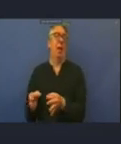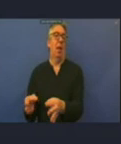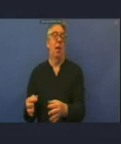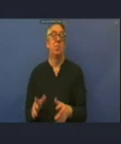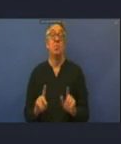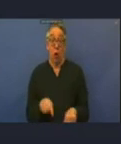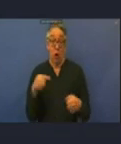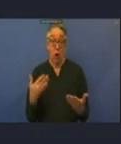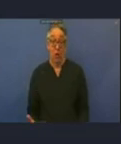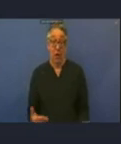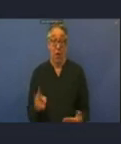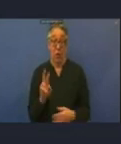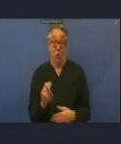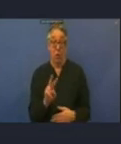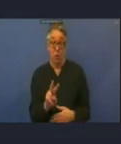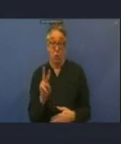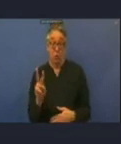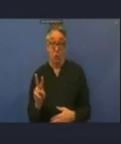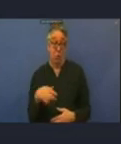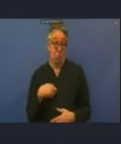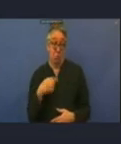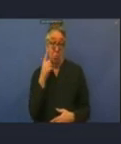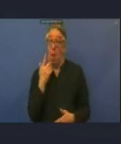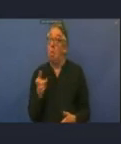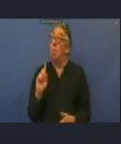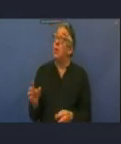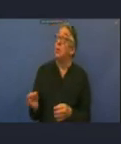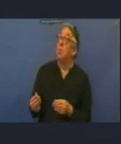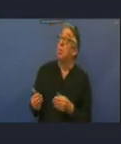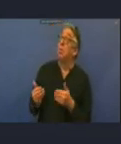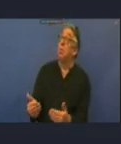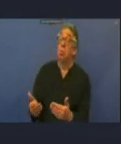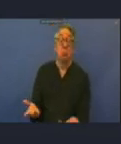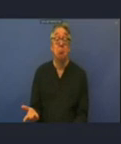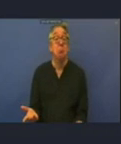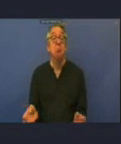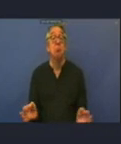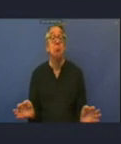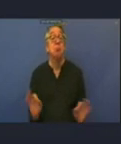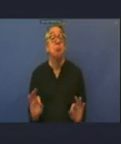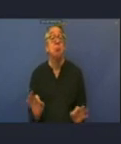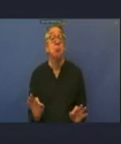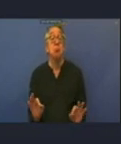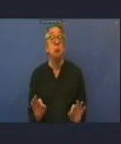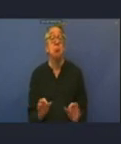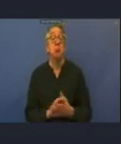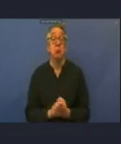priori no reason why we should extend the deadlines. So